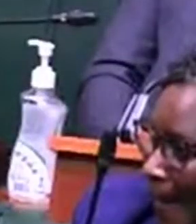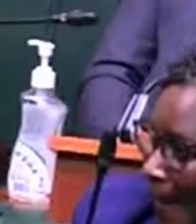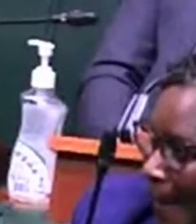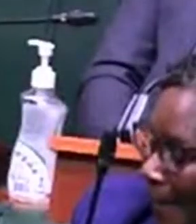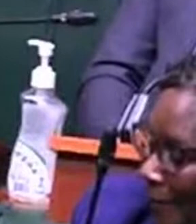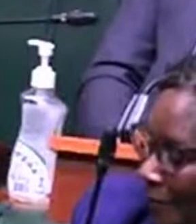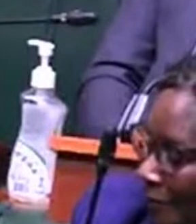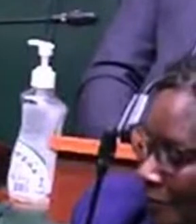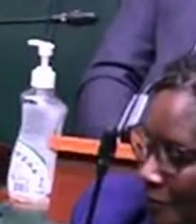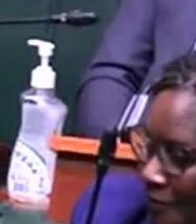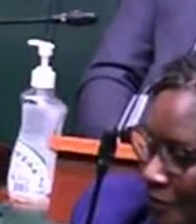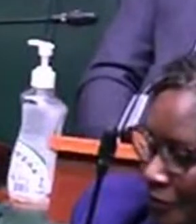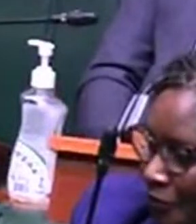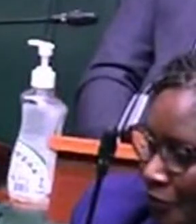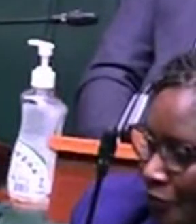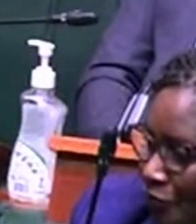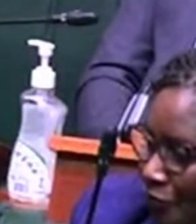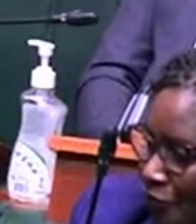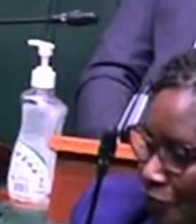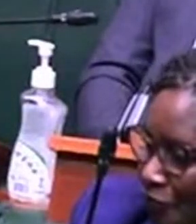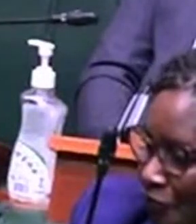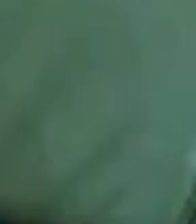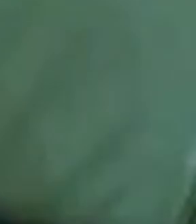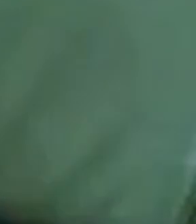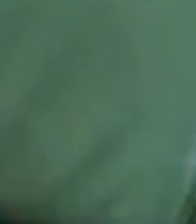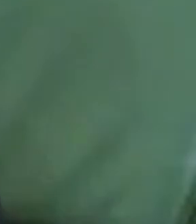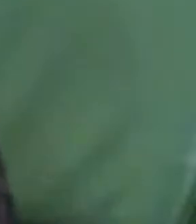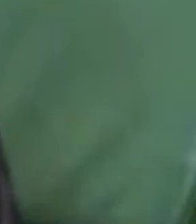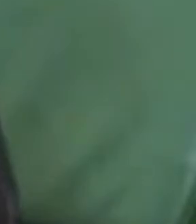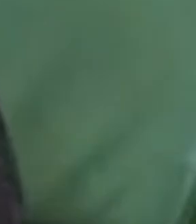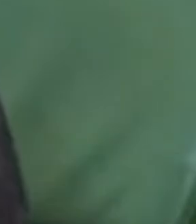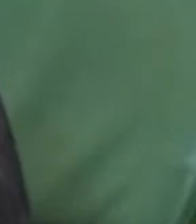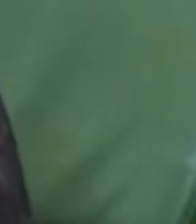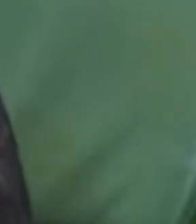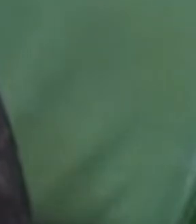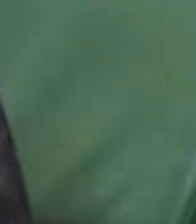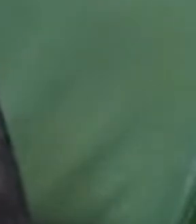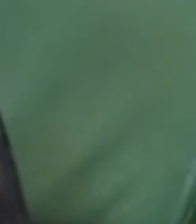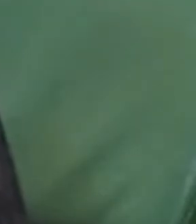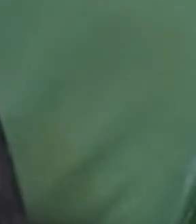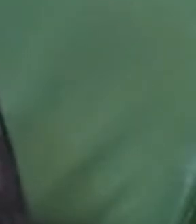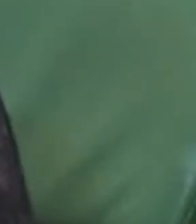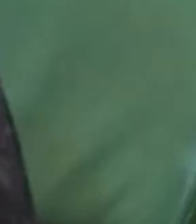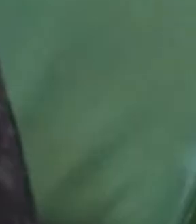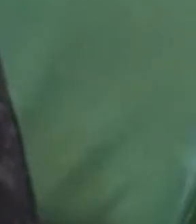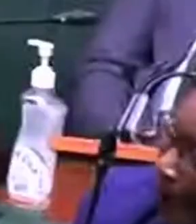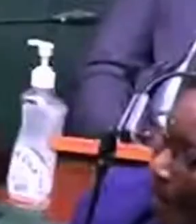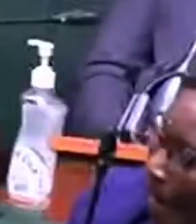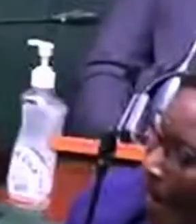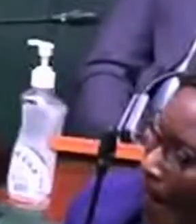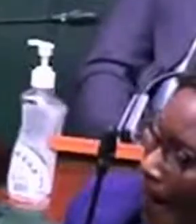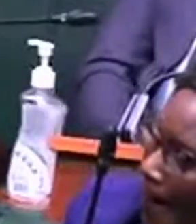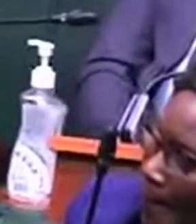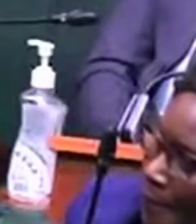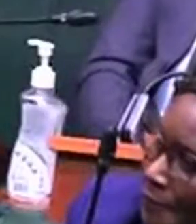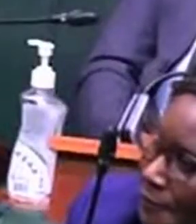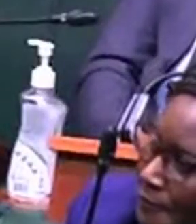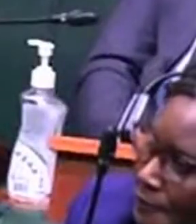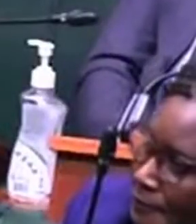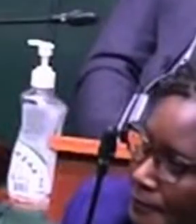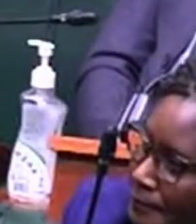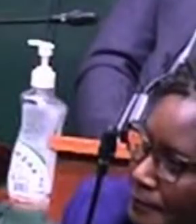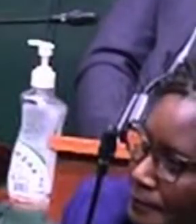It's difficult to continue. May you take your seat, honorable member? Honorable member for Feira, continue. Yes, Mr. Speaker. Mr.